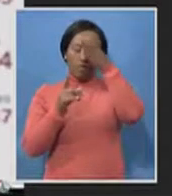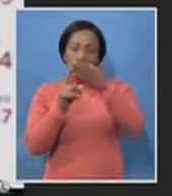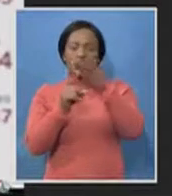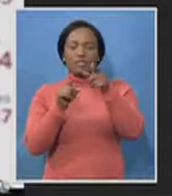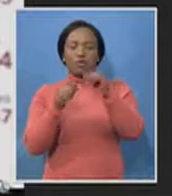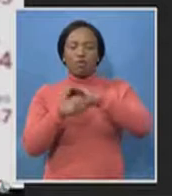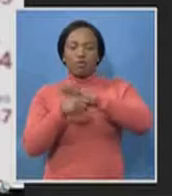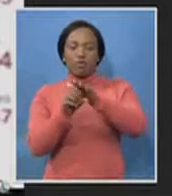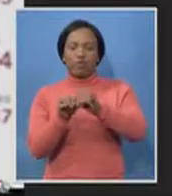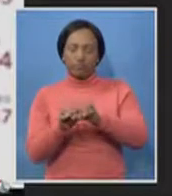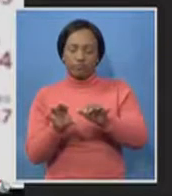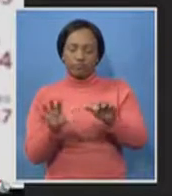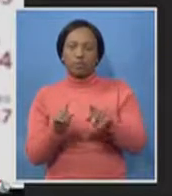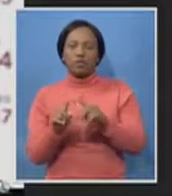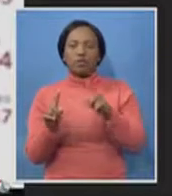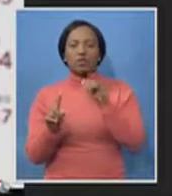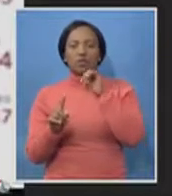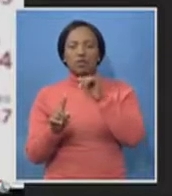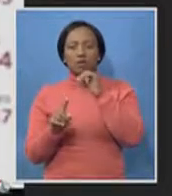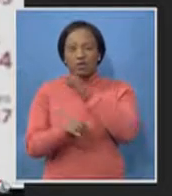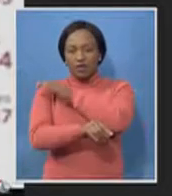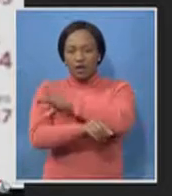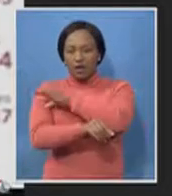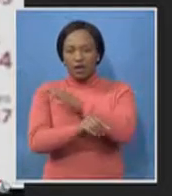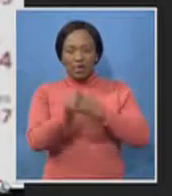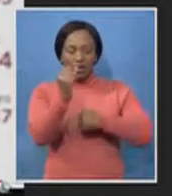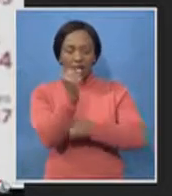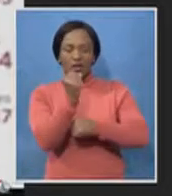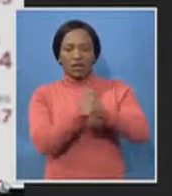clinical infrastructure, also the community awareness about vaccines